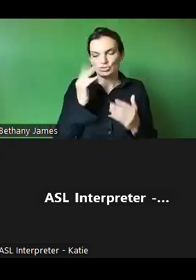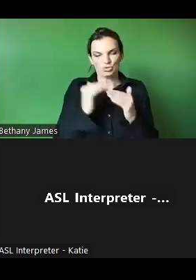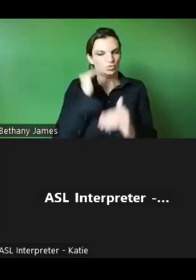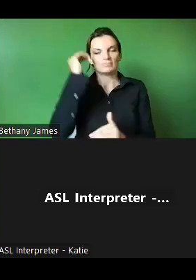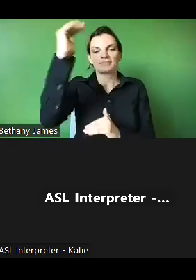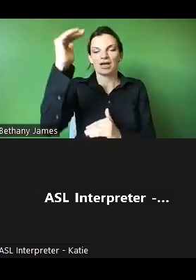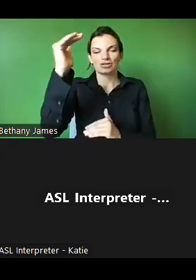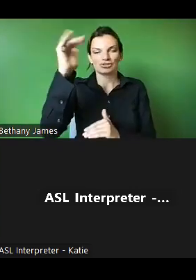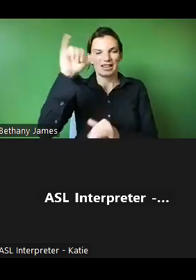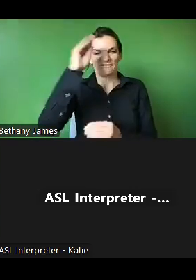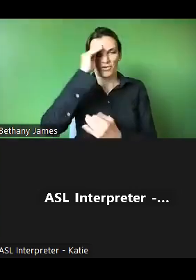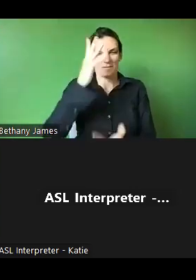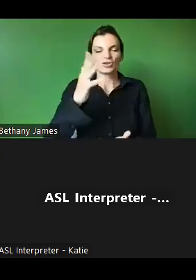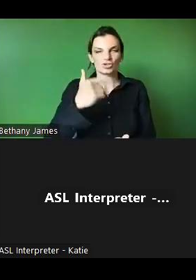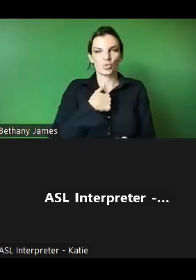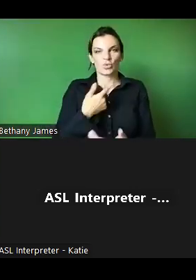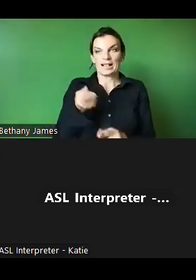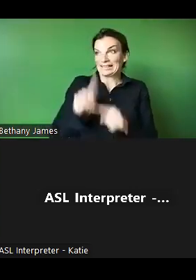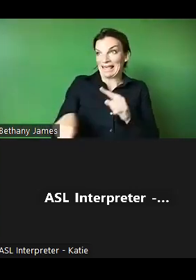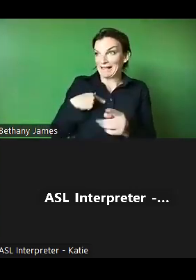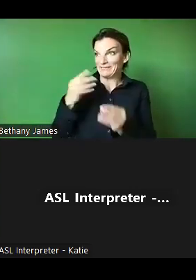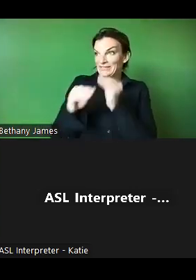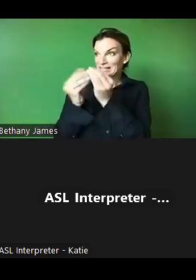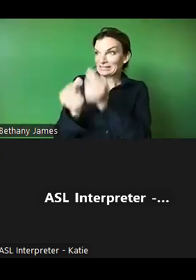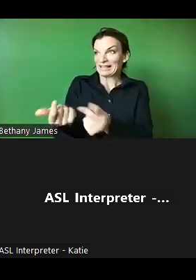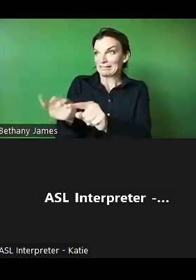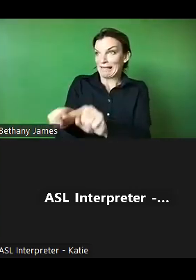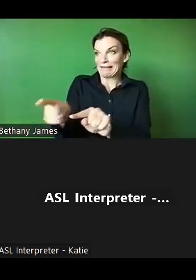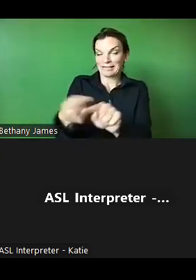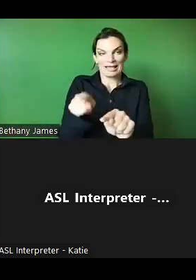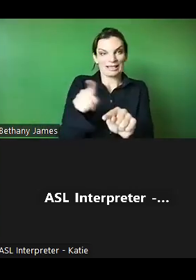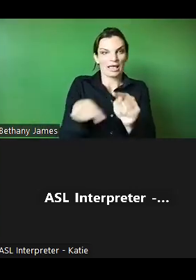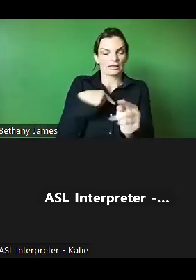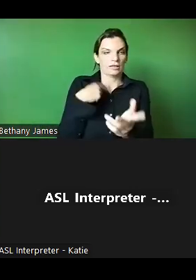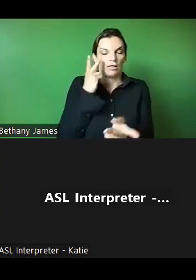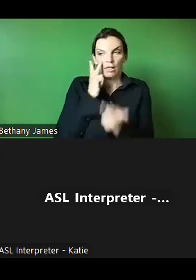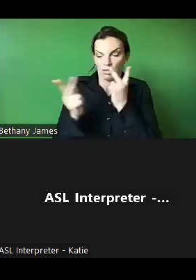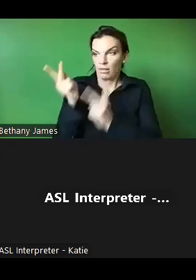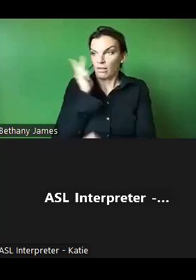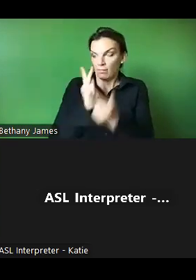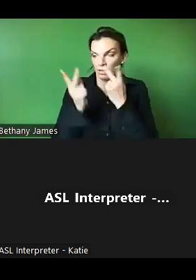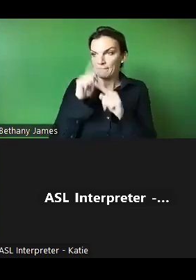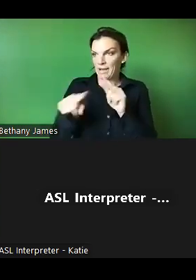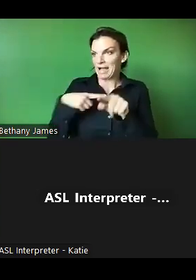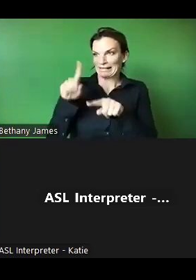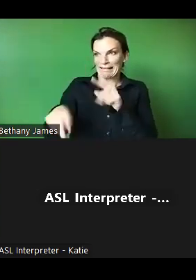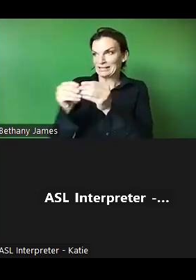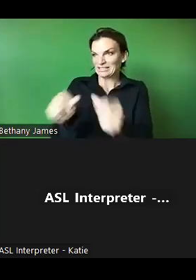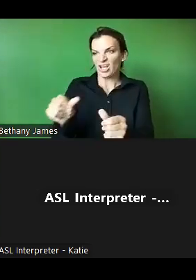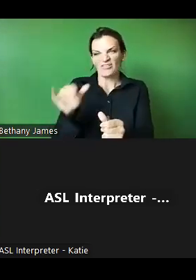We can't fix it. So to always have access to that knowledge, I think is